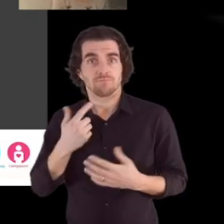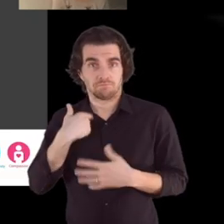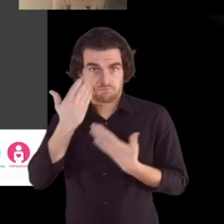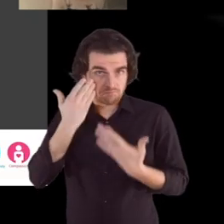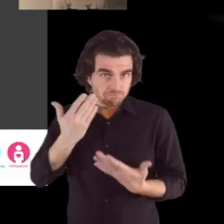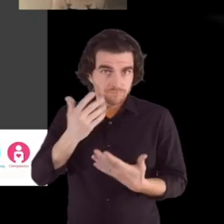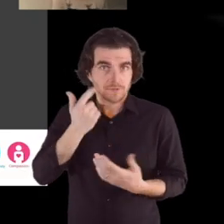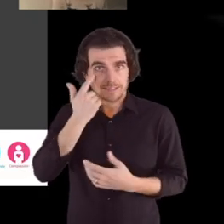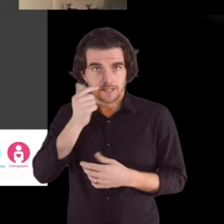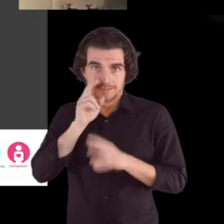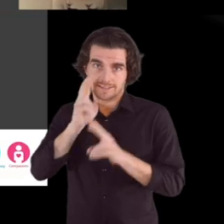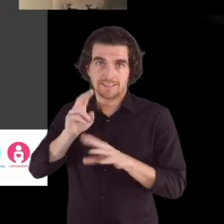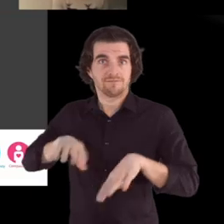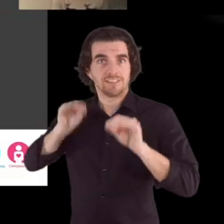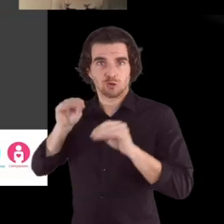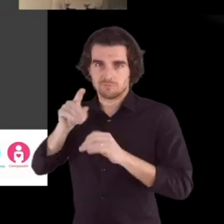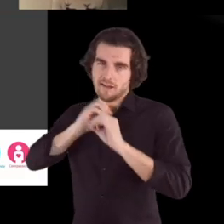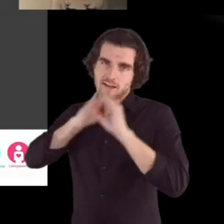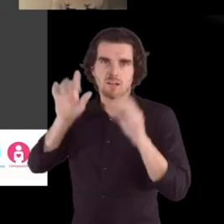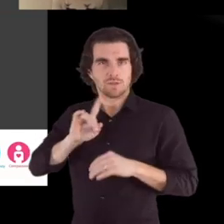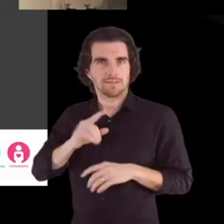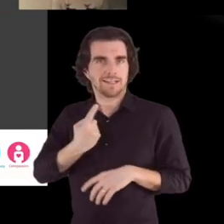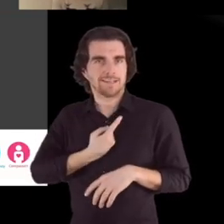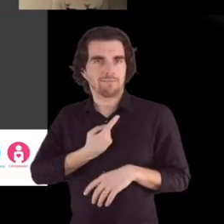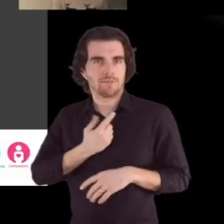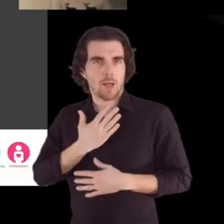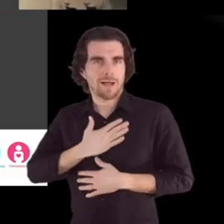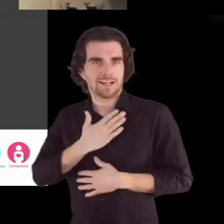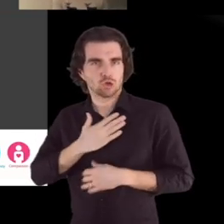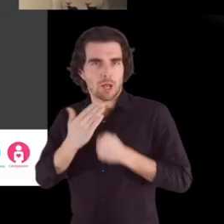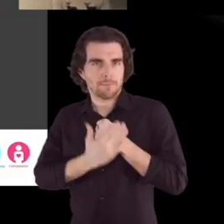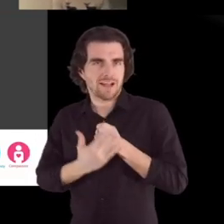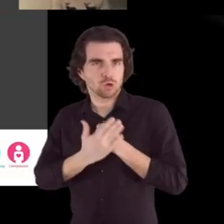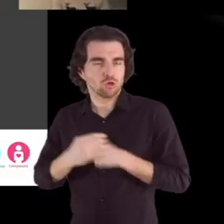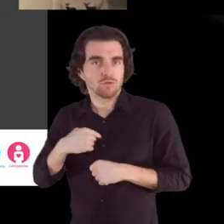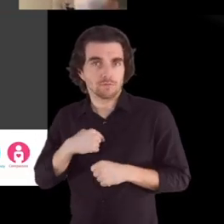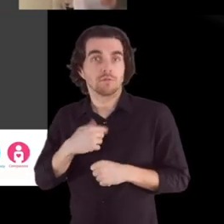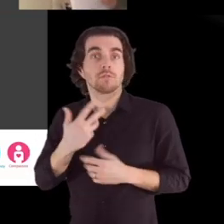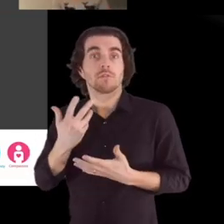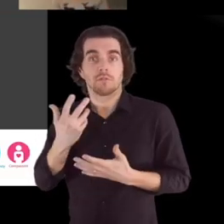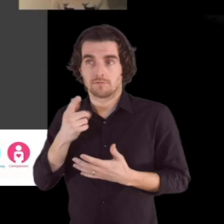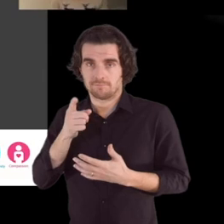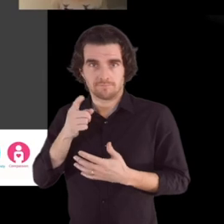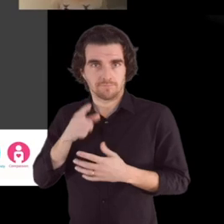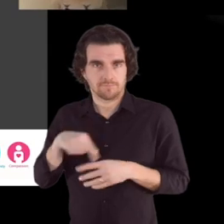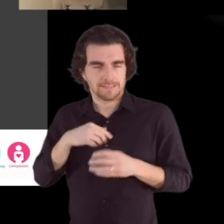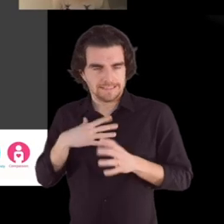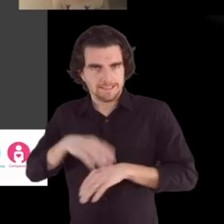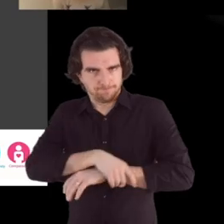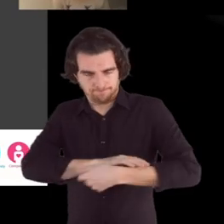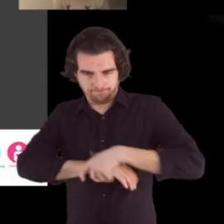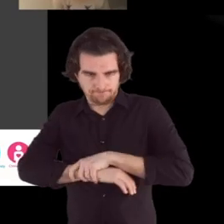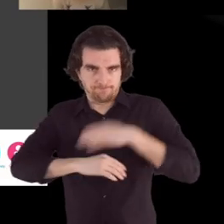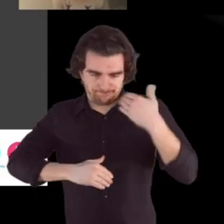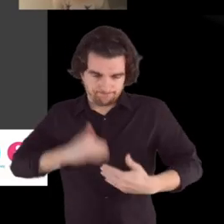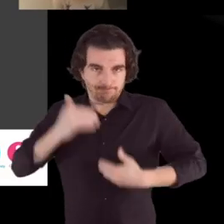And finally, before we go, I figured, you know, it'd be nice to maybe end on this and give you an idea of what self-compassion really looks like and how easily we can kind